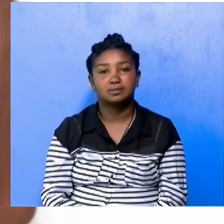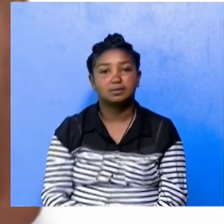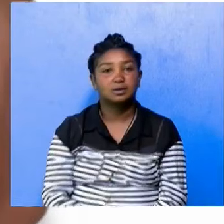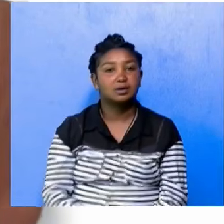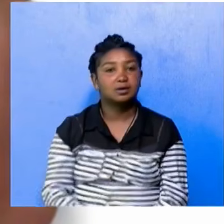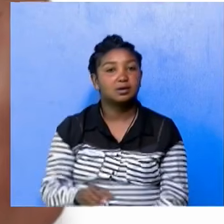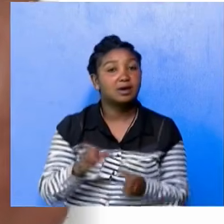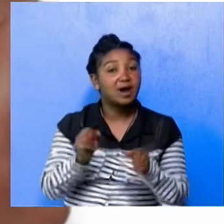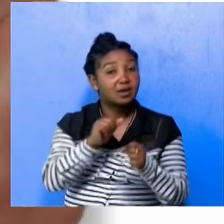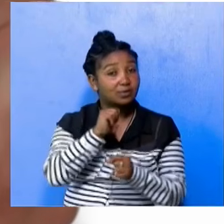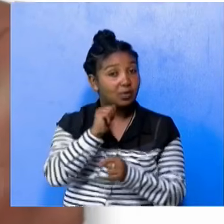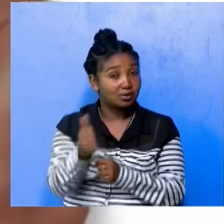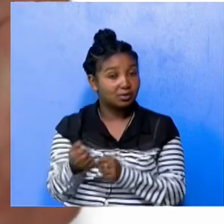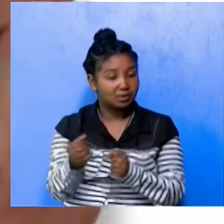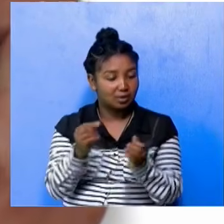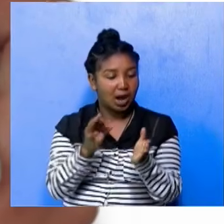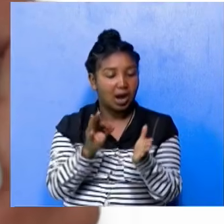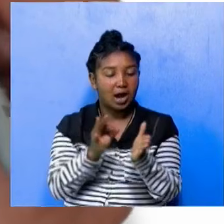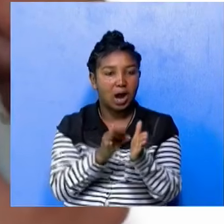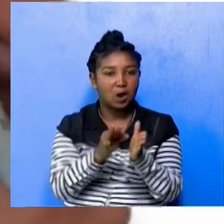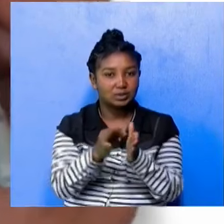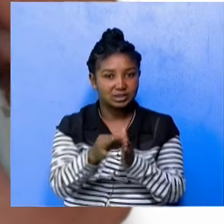cannot counted.